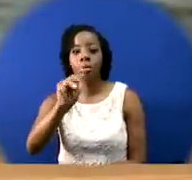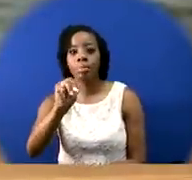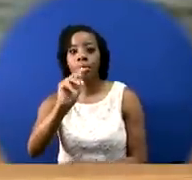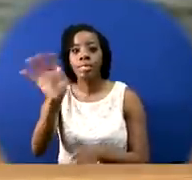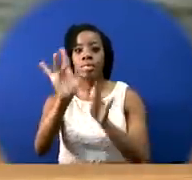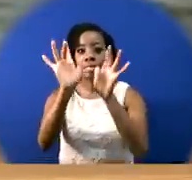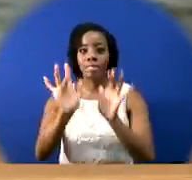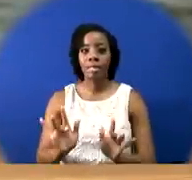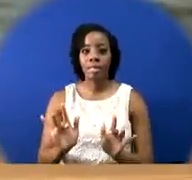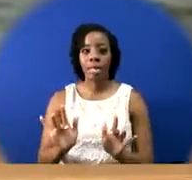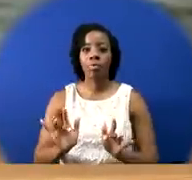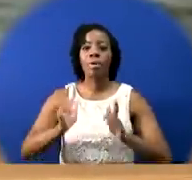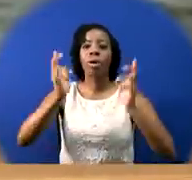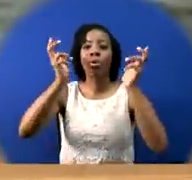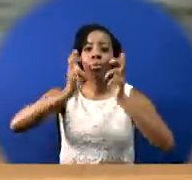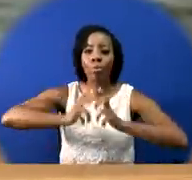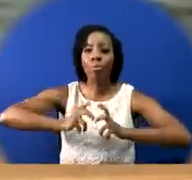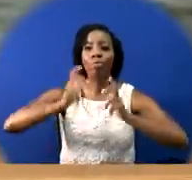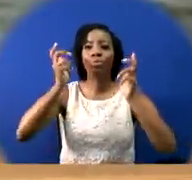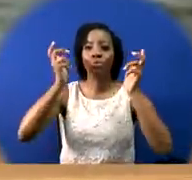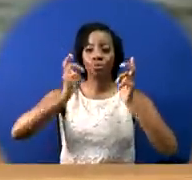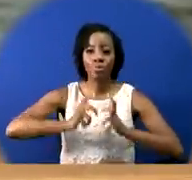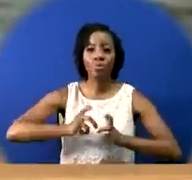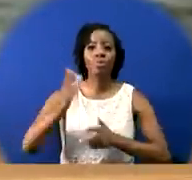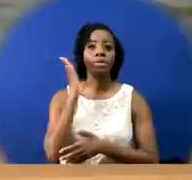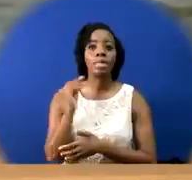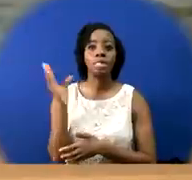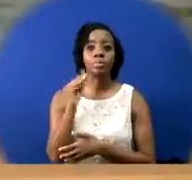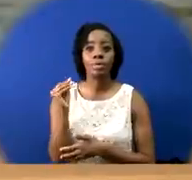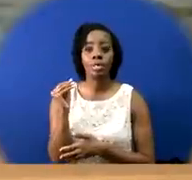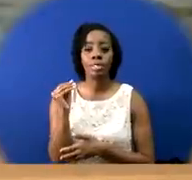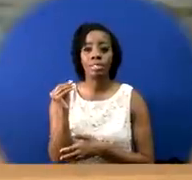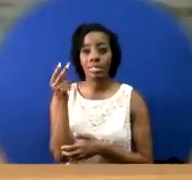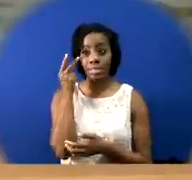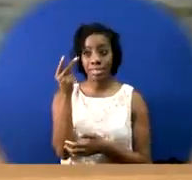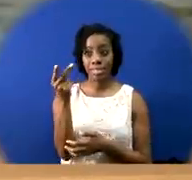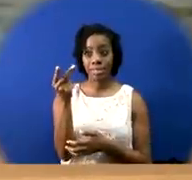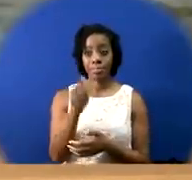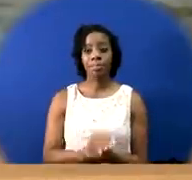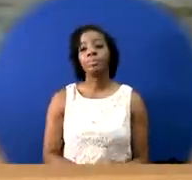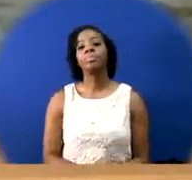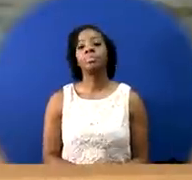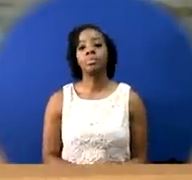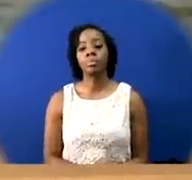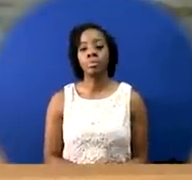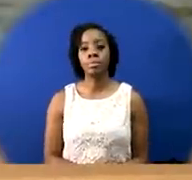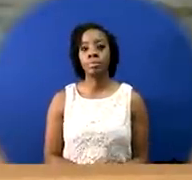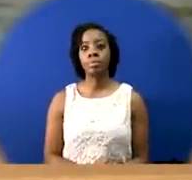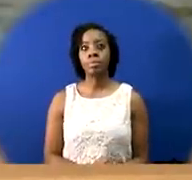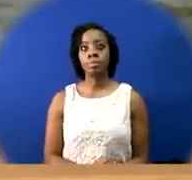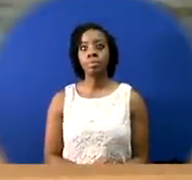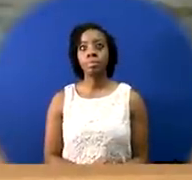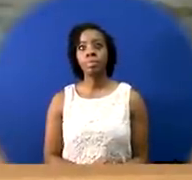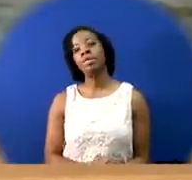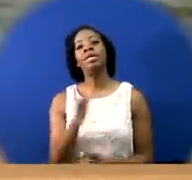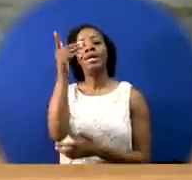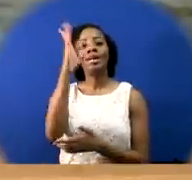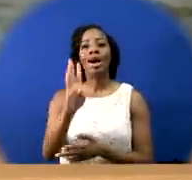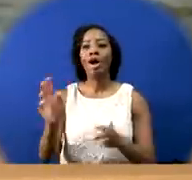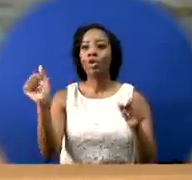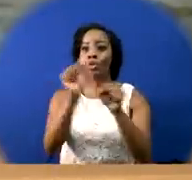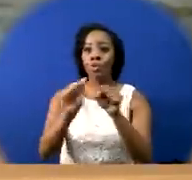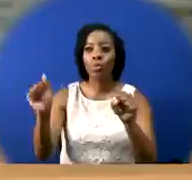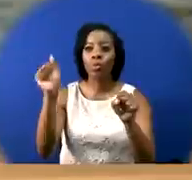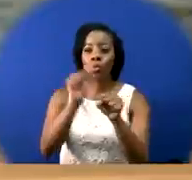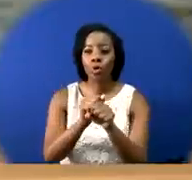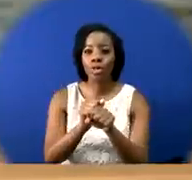would be a phenomenal experience to behold. It's the God who works